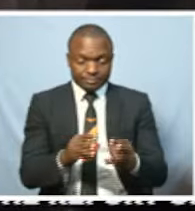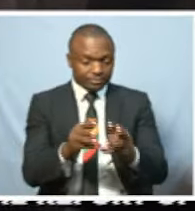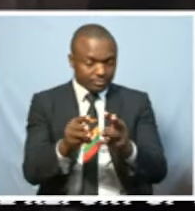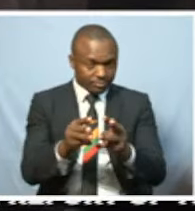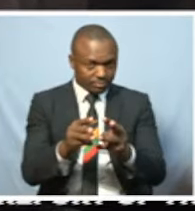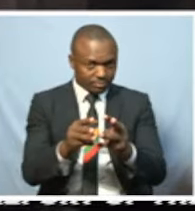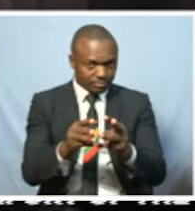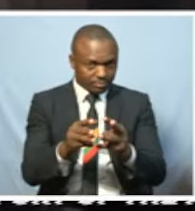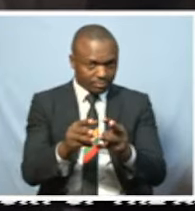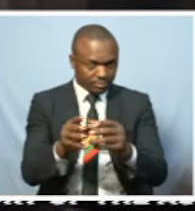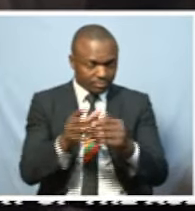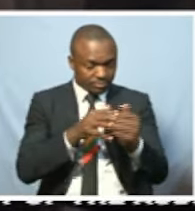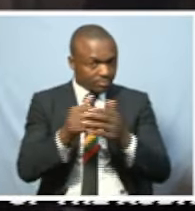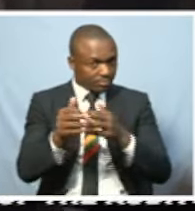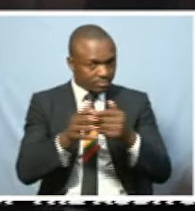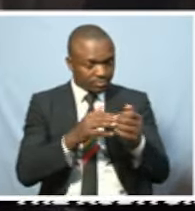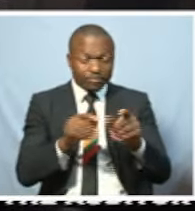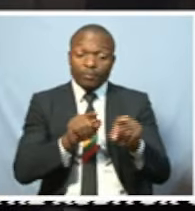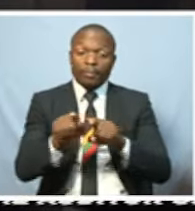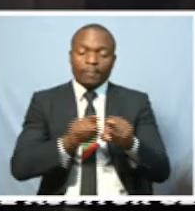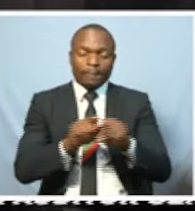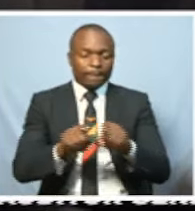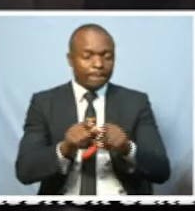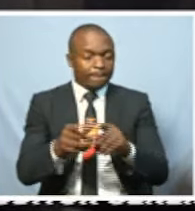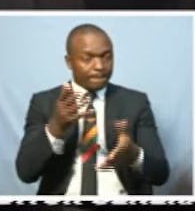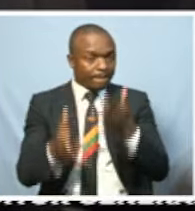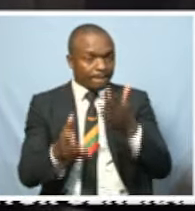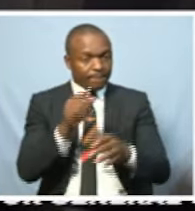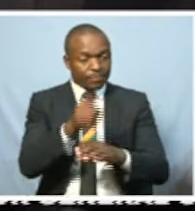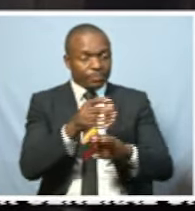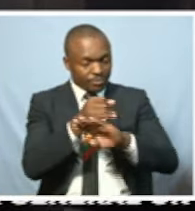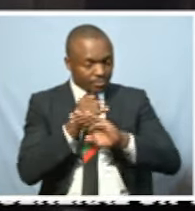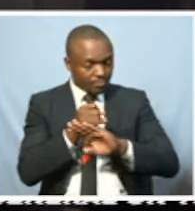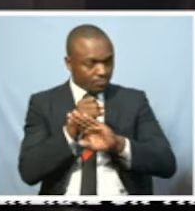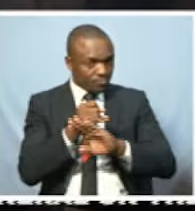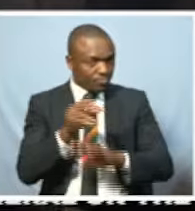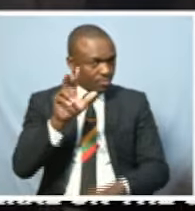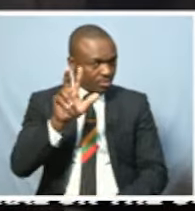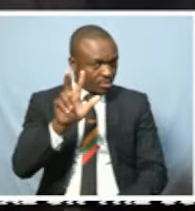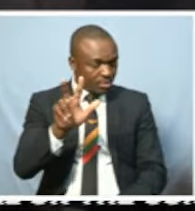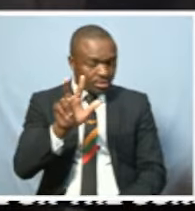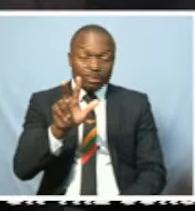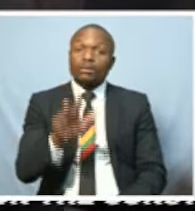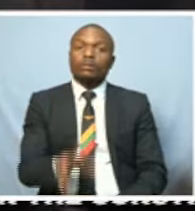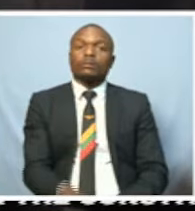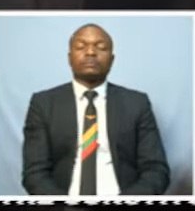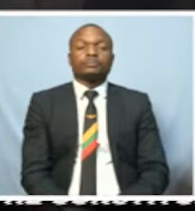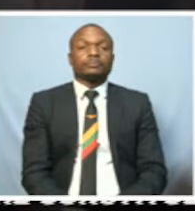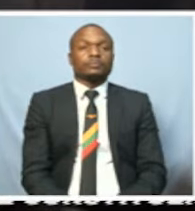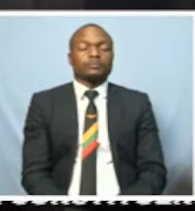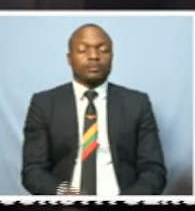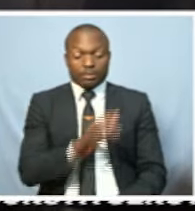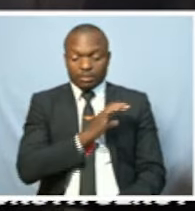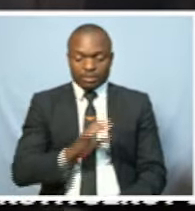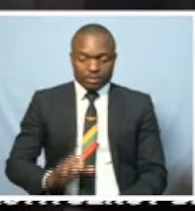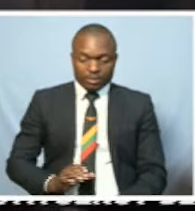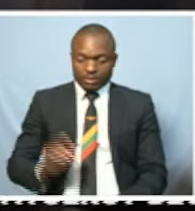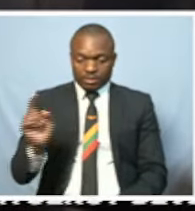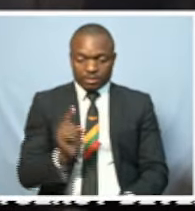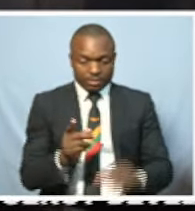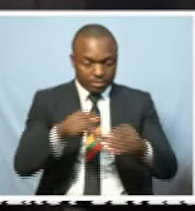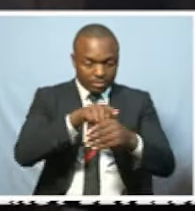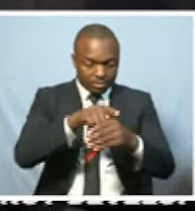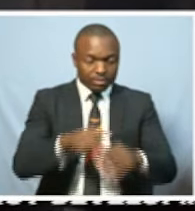simplified bidding, meaning you invite minimum 3 bidders to